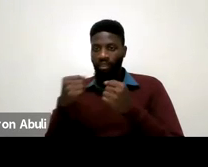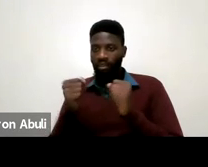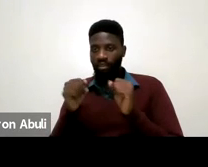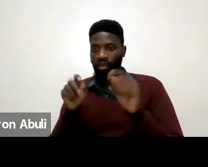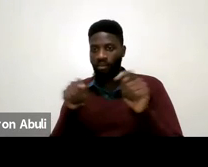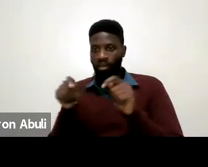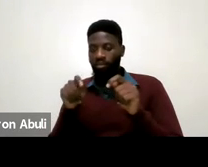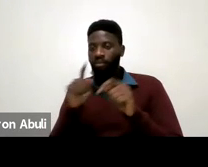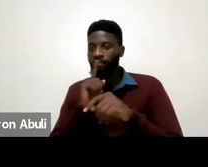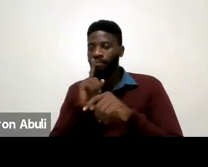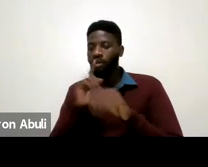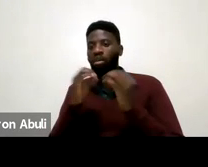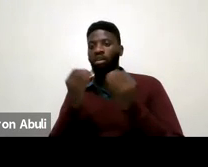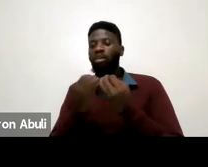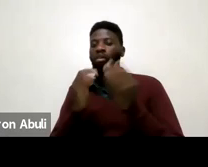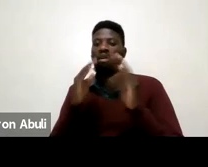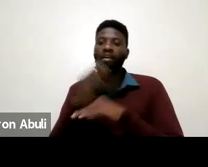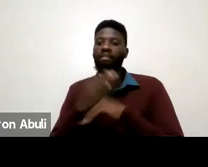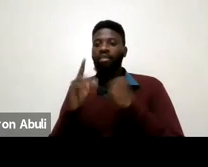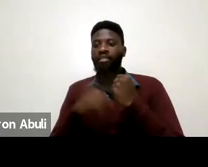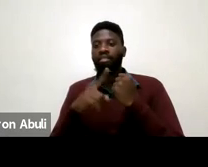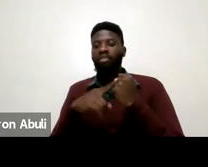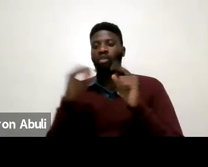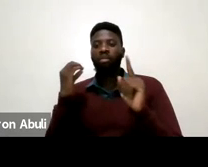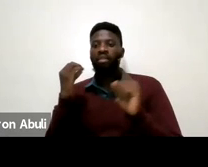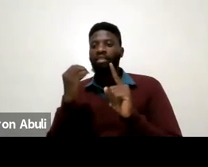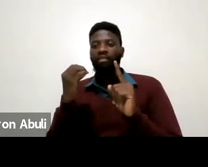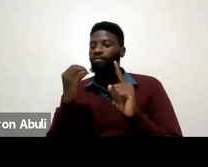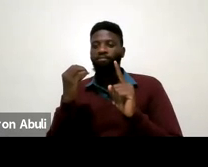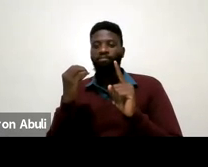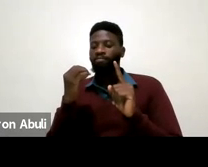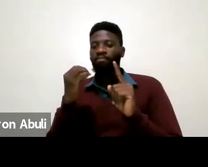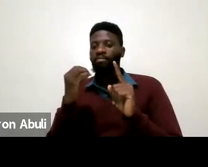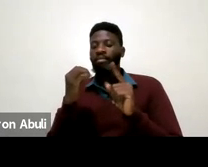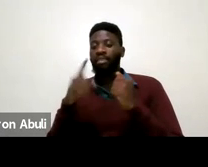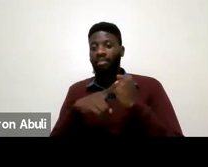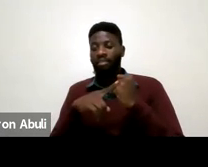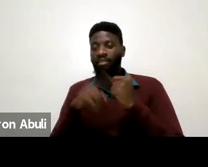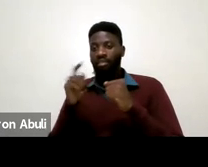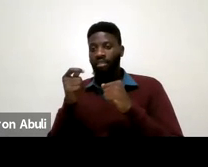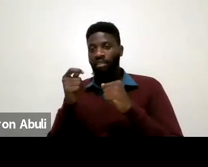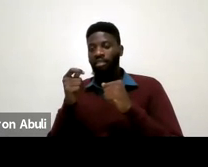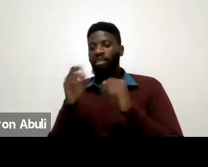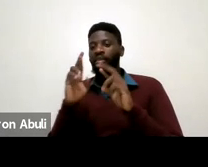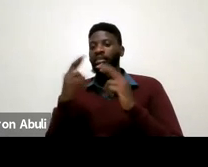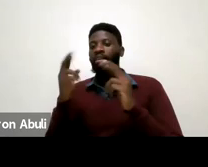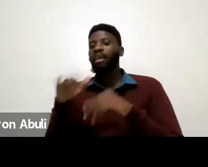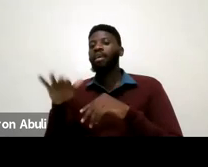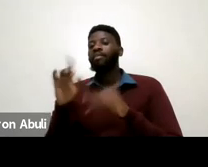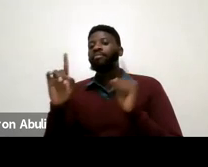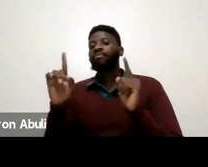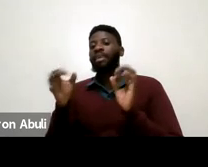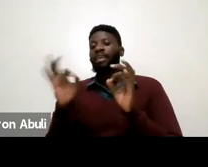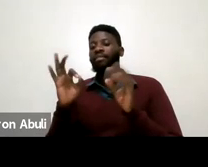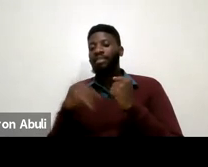objectives or 6 key result areas. If you are going to have 10 key result areas, you are going to have a mountain or